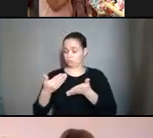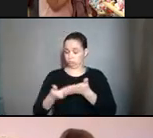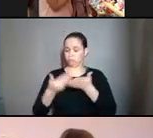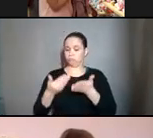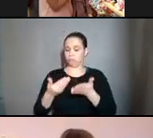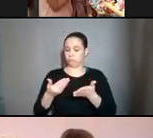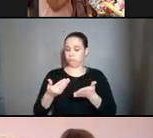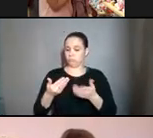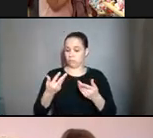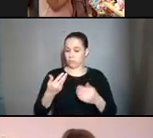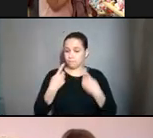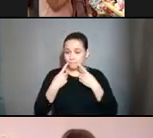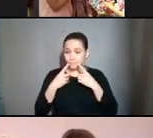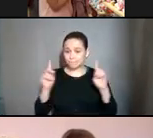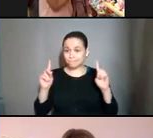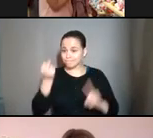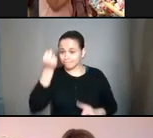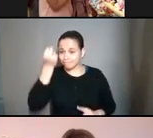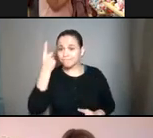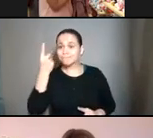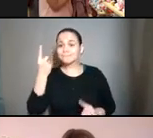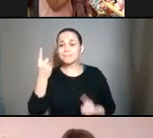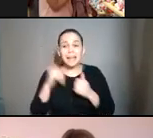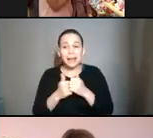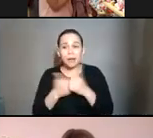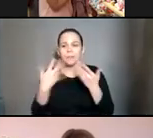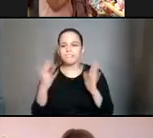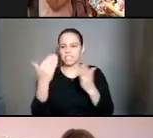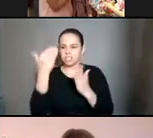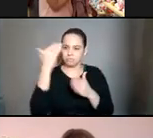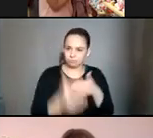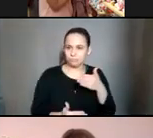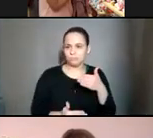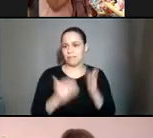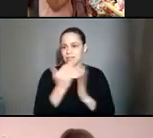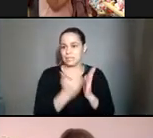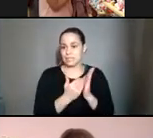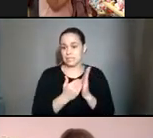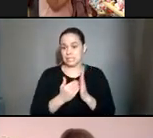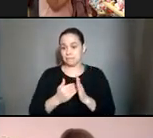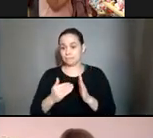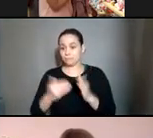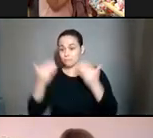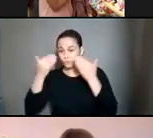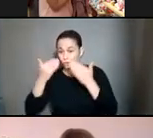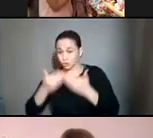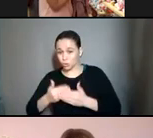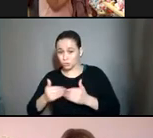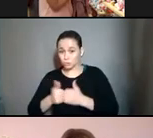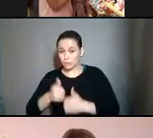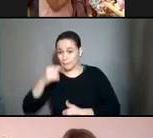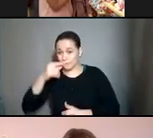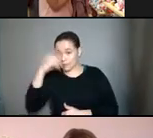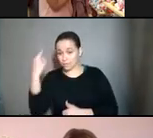lessons. The black growth arrows show what your child is currently working on